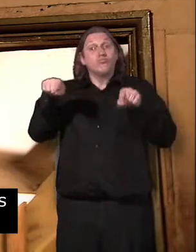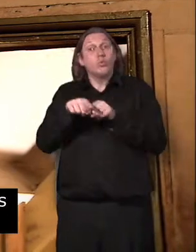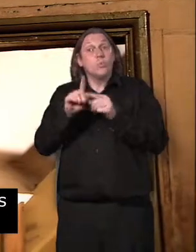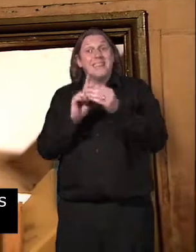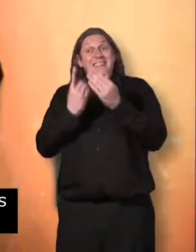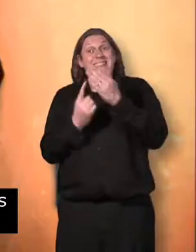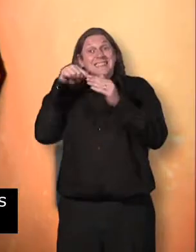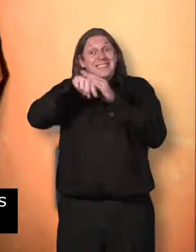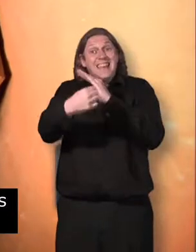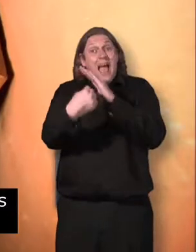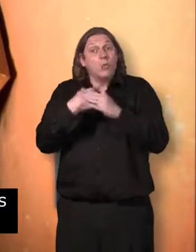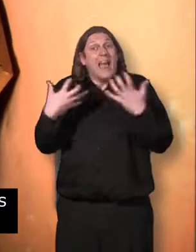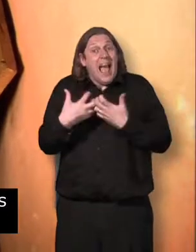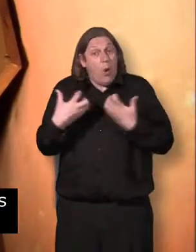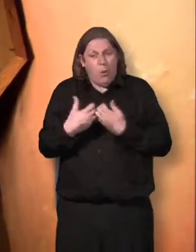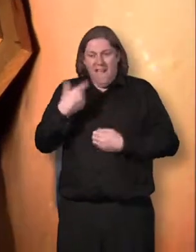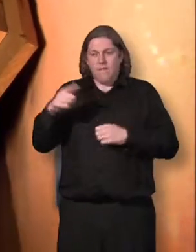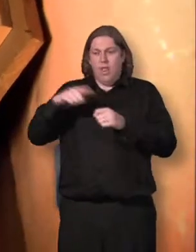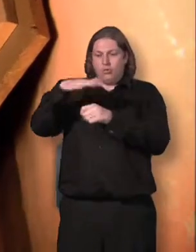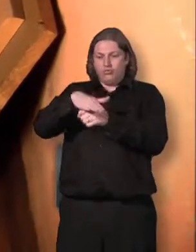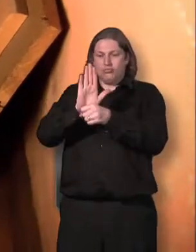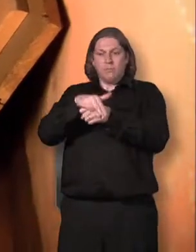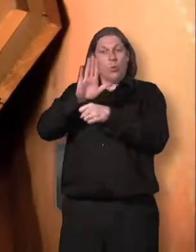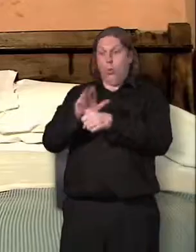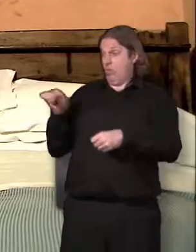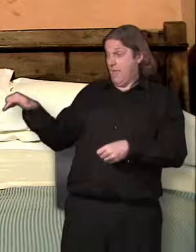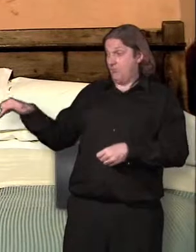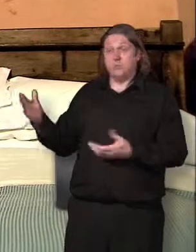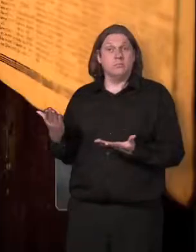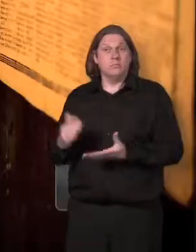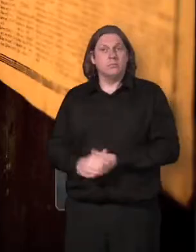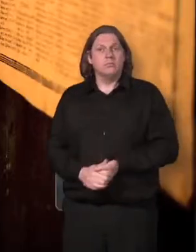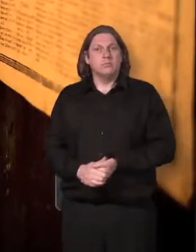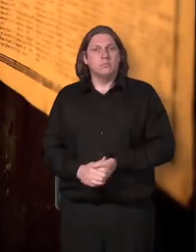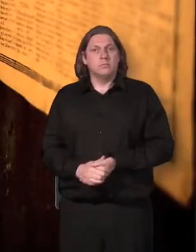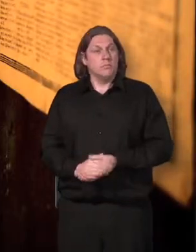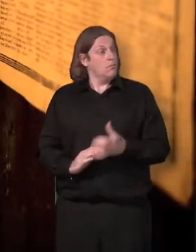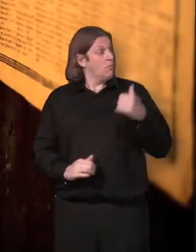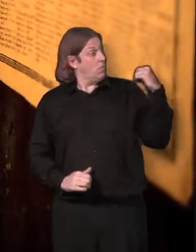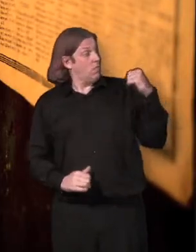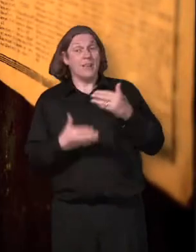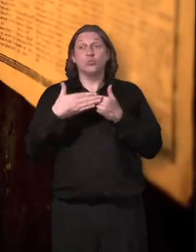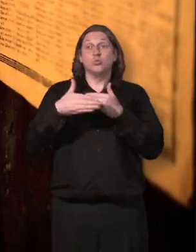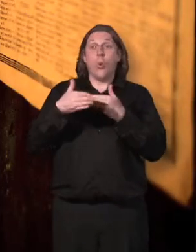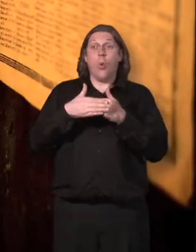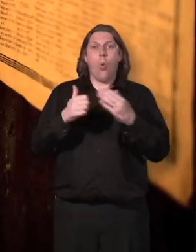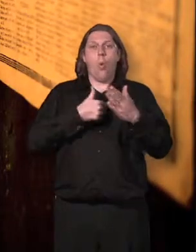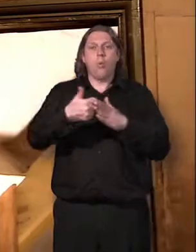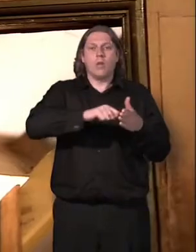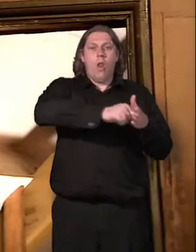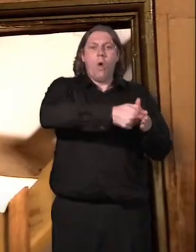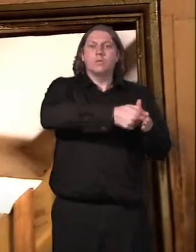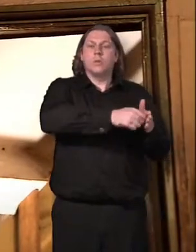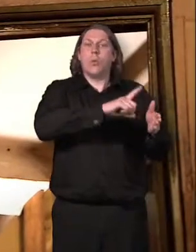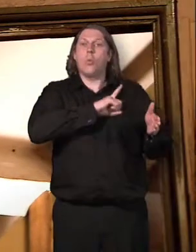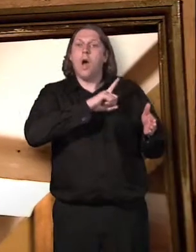small trapdoor in that room. The door behind you would have been kept locked at all times. That way, they